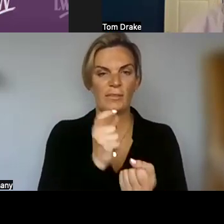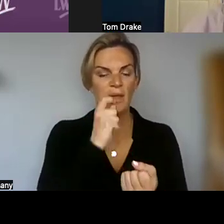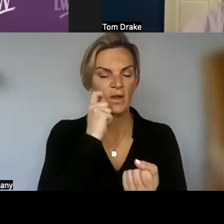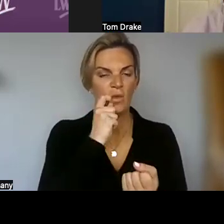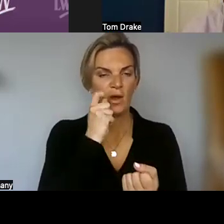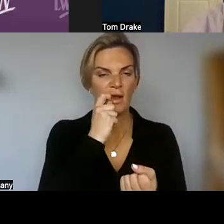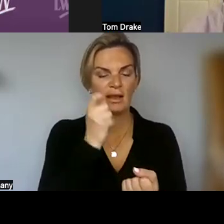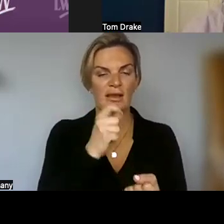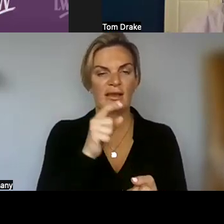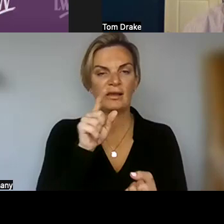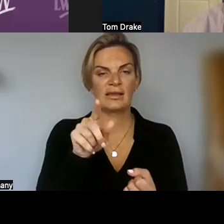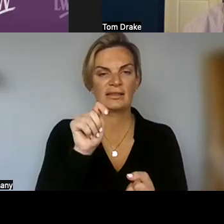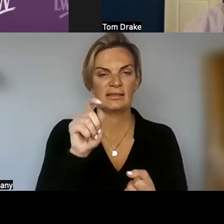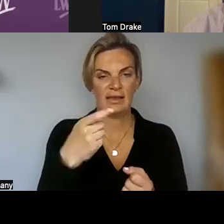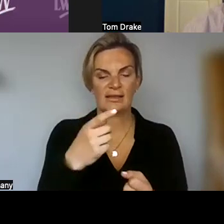and Taxation Acts.